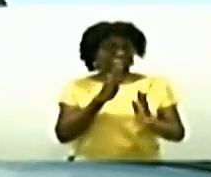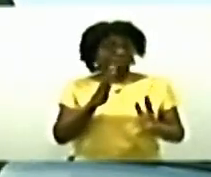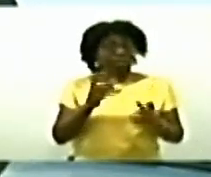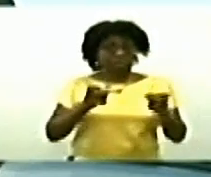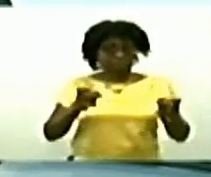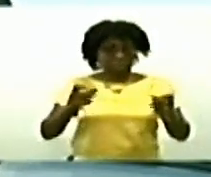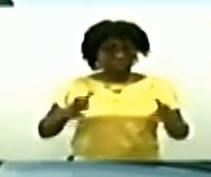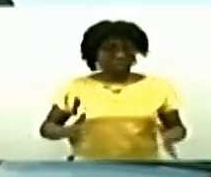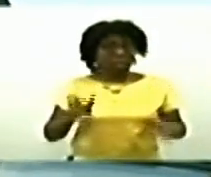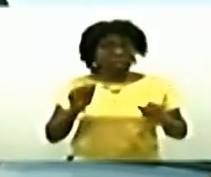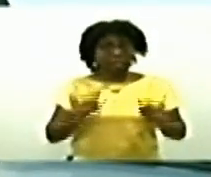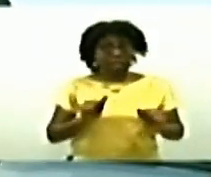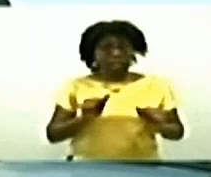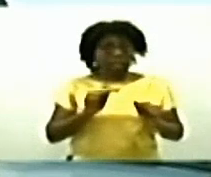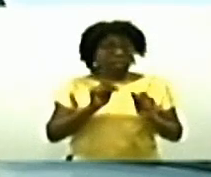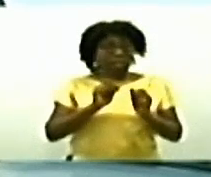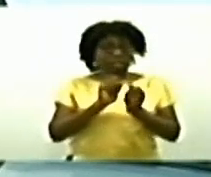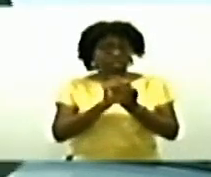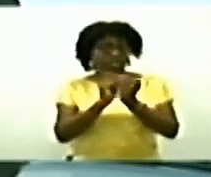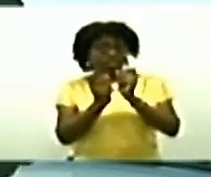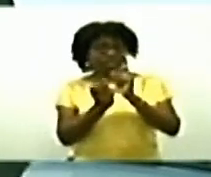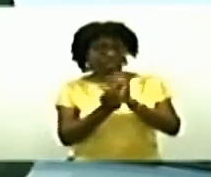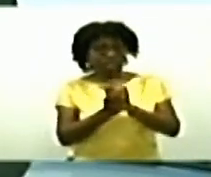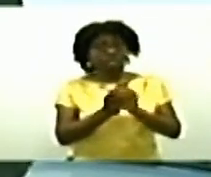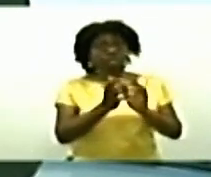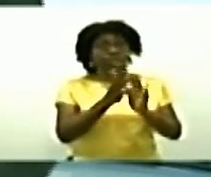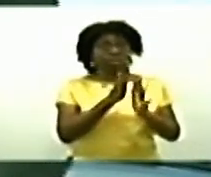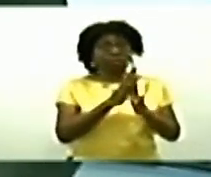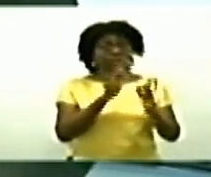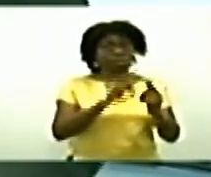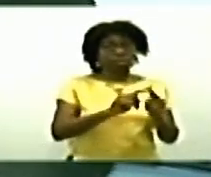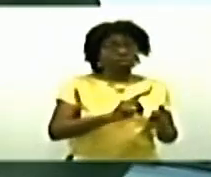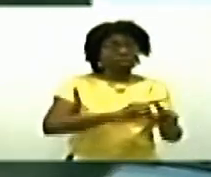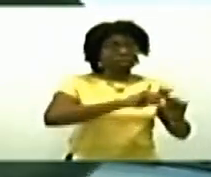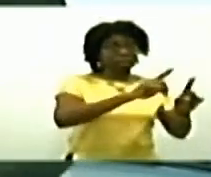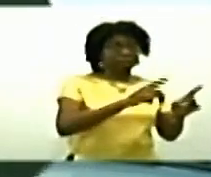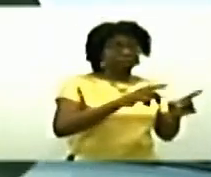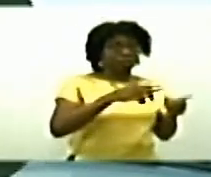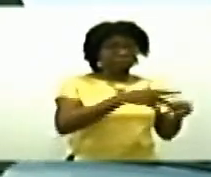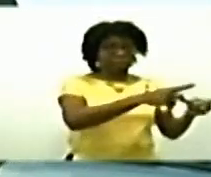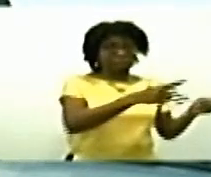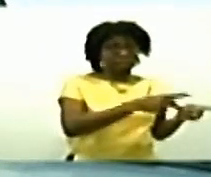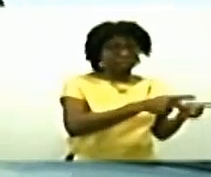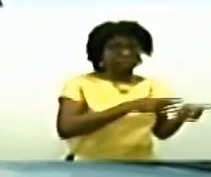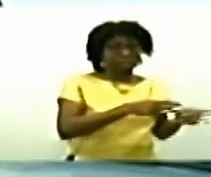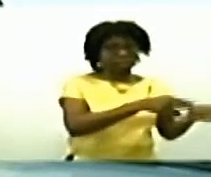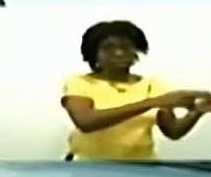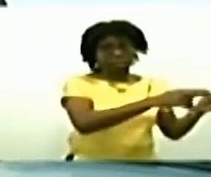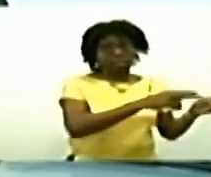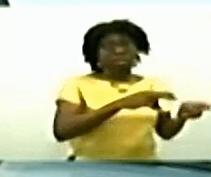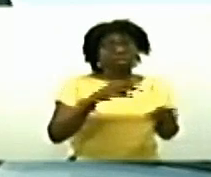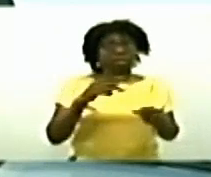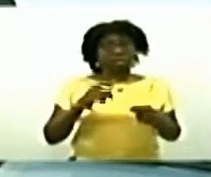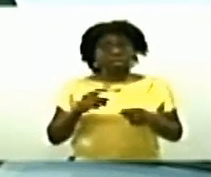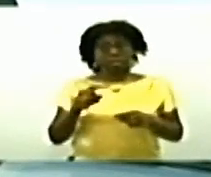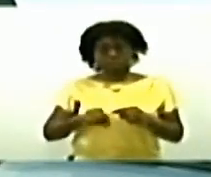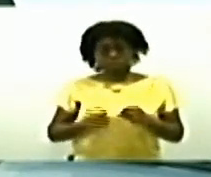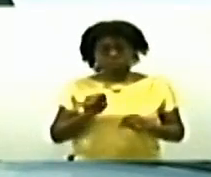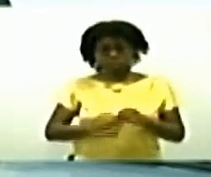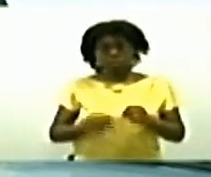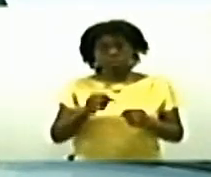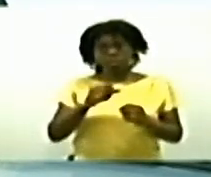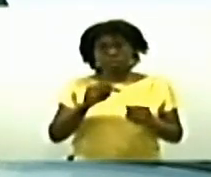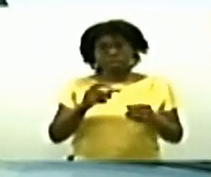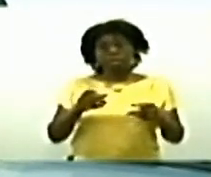to ensure that the traffic moves properly. So a number of powers have been given to our traffic wardens, and that